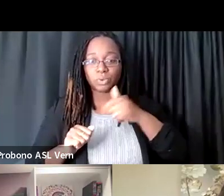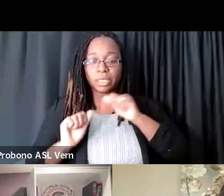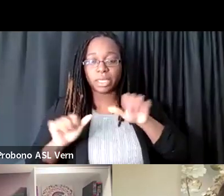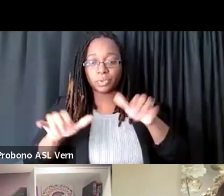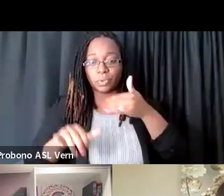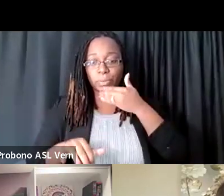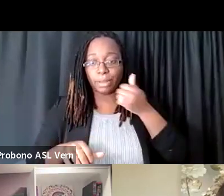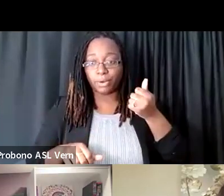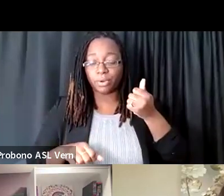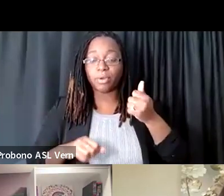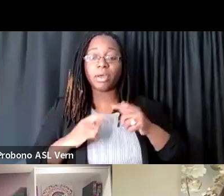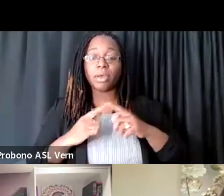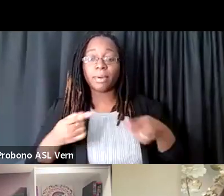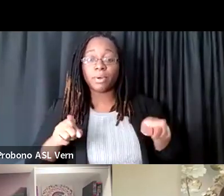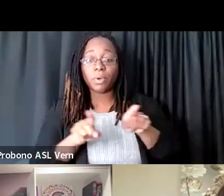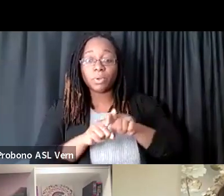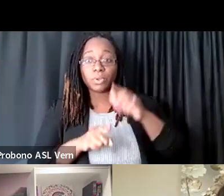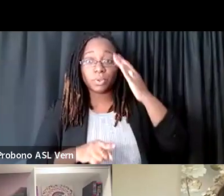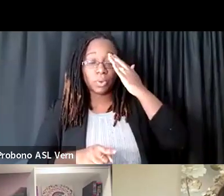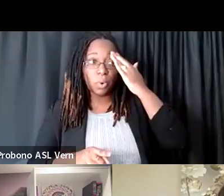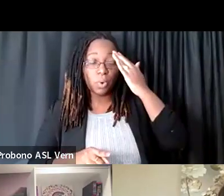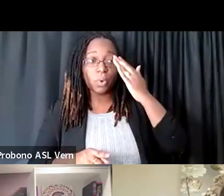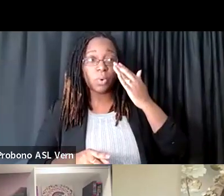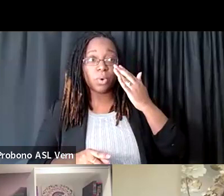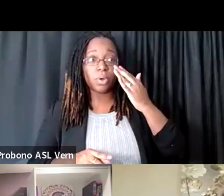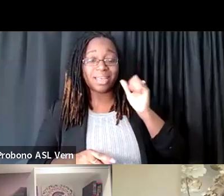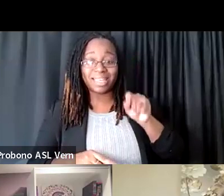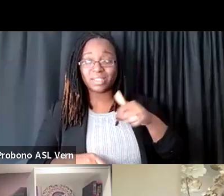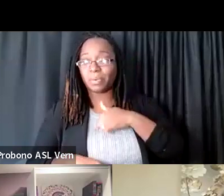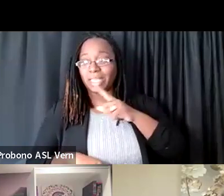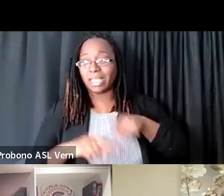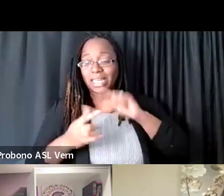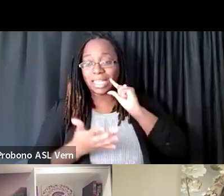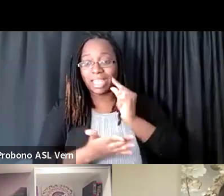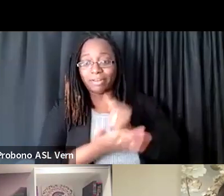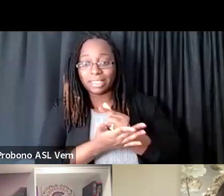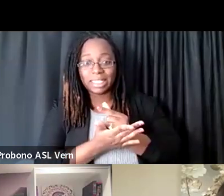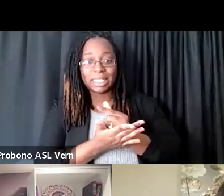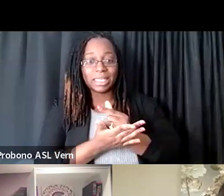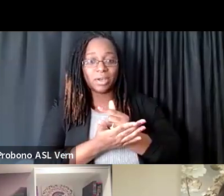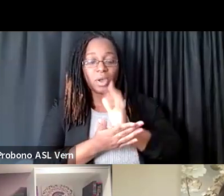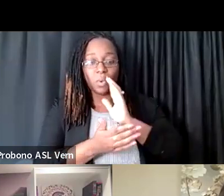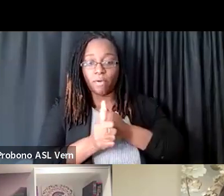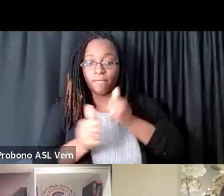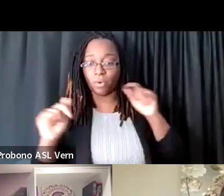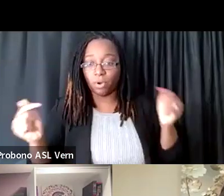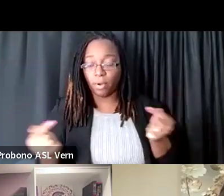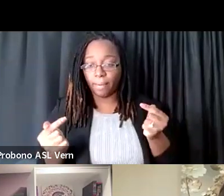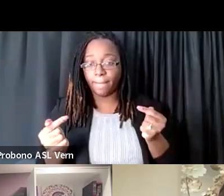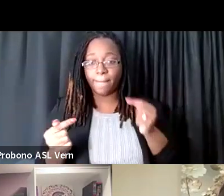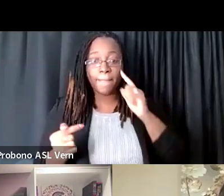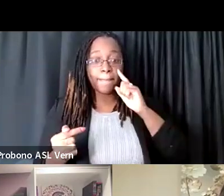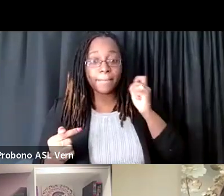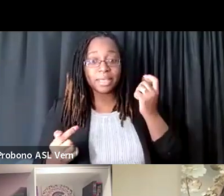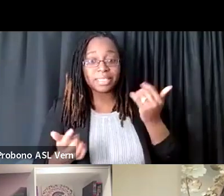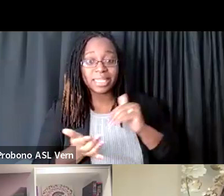And so know that, yes, we cannot guarantee the prevention of harm. Partly also because, as stated